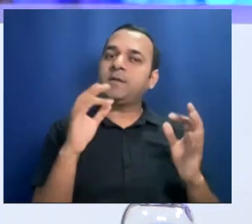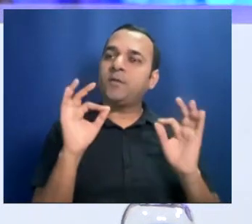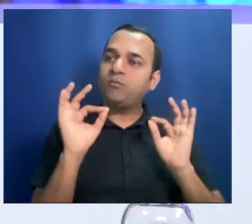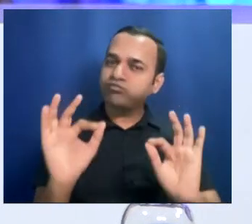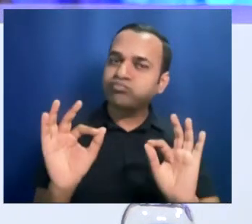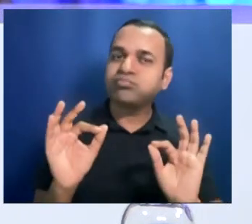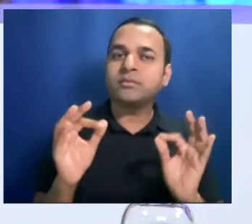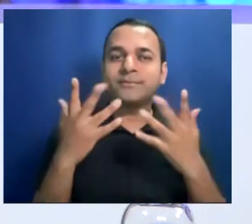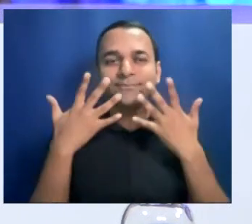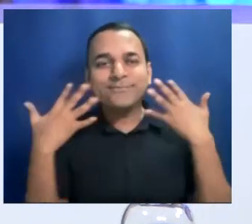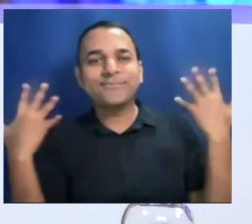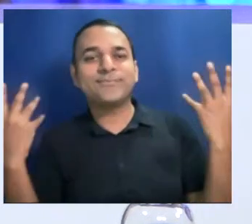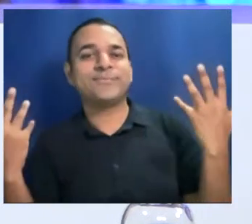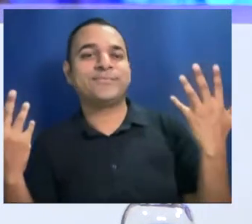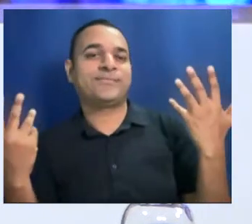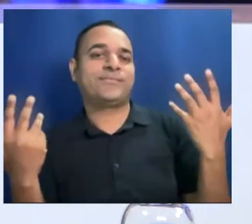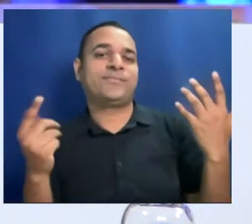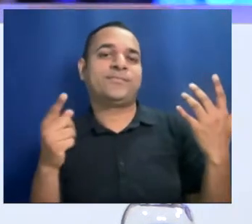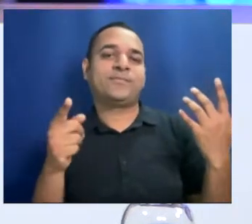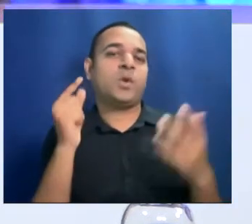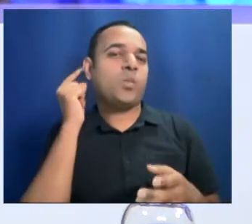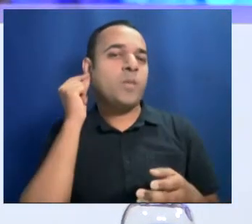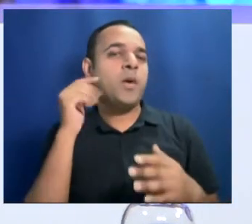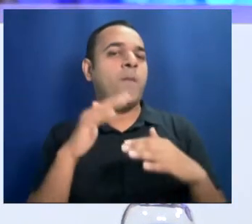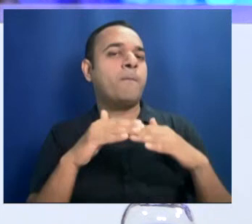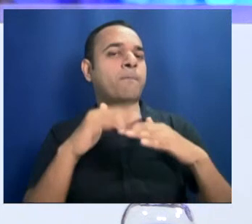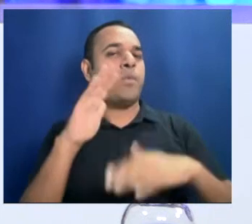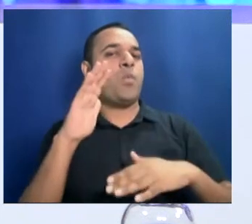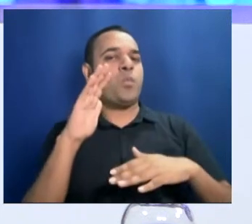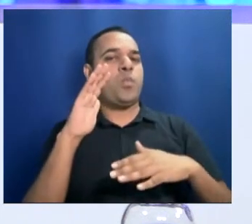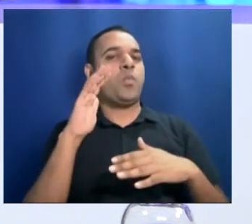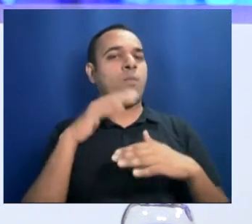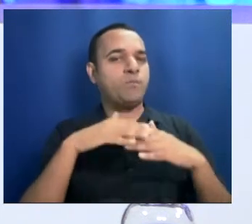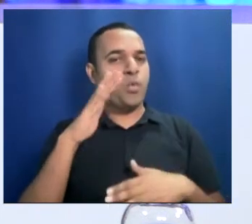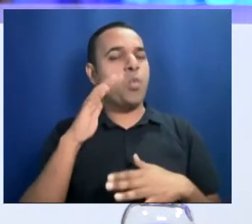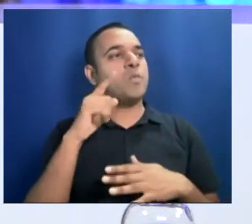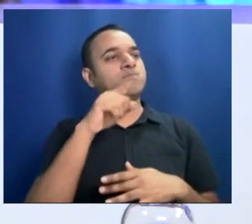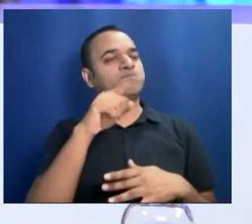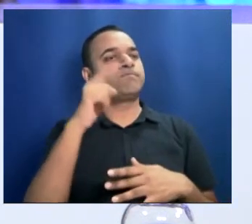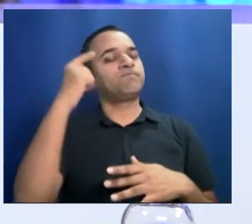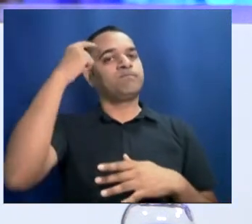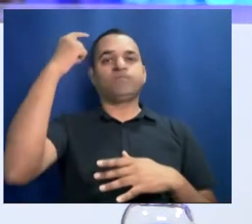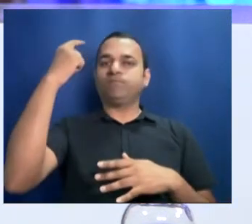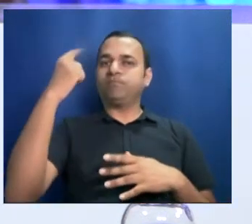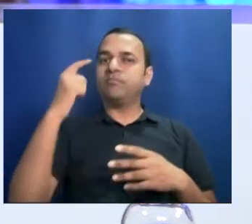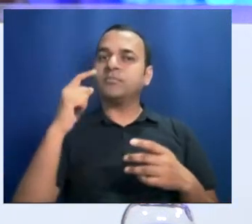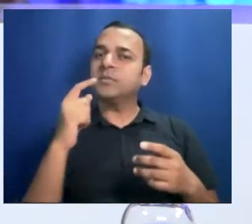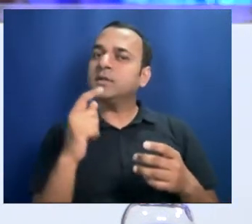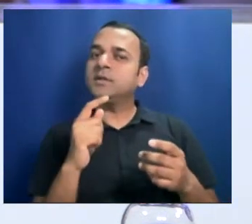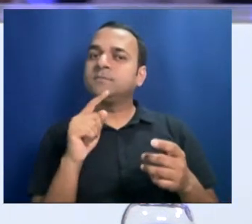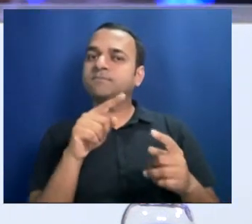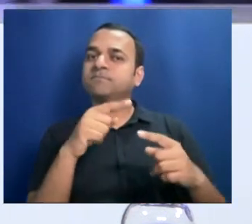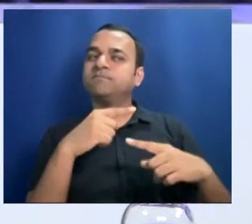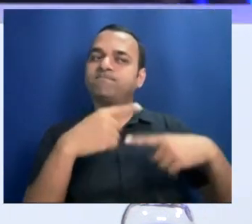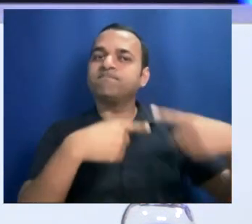sensitive to sustainable practices and apply sustainable practices in care and in